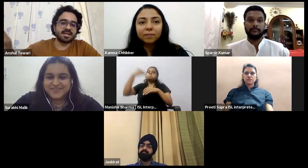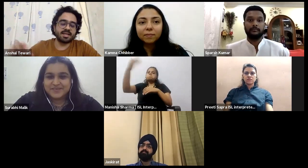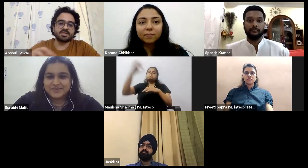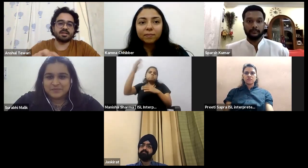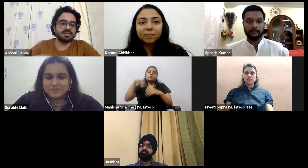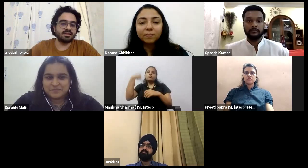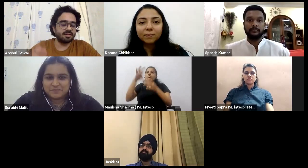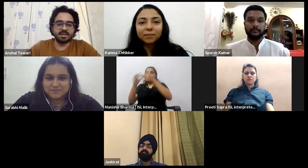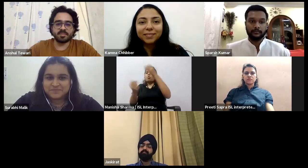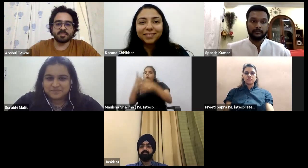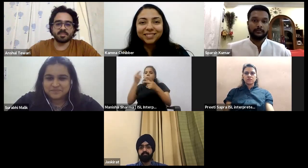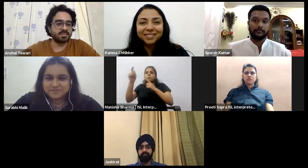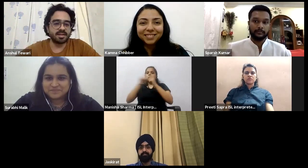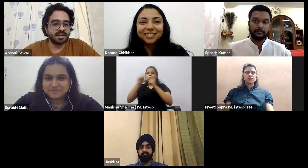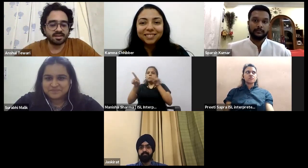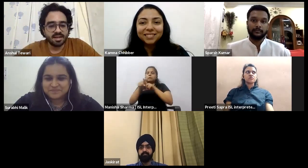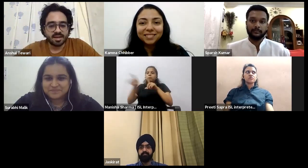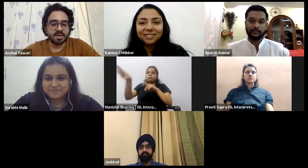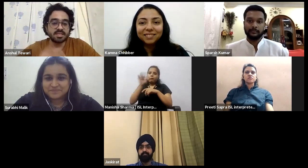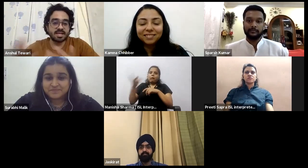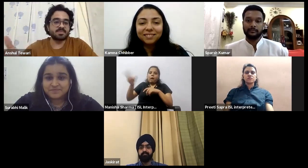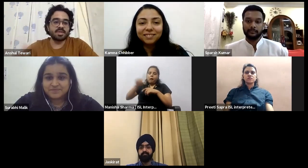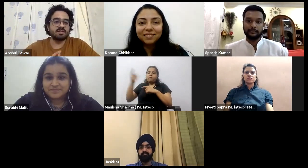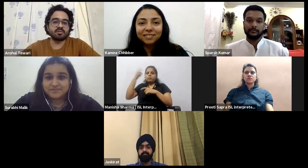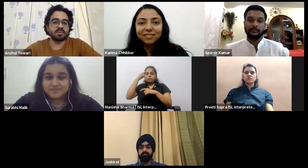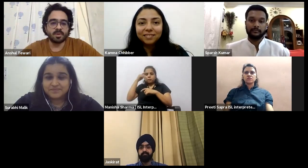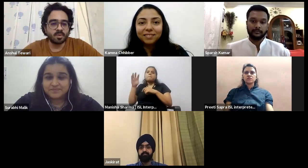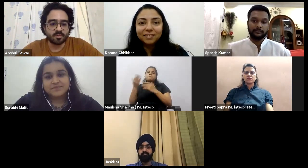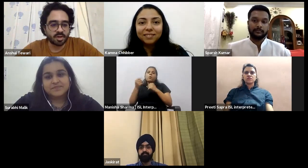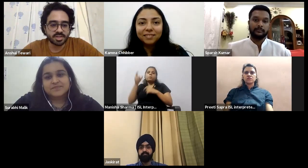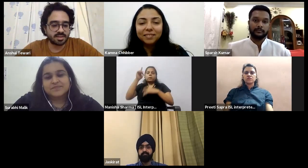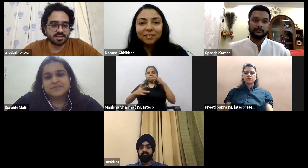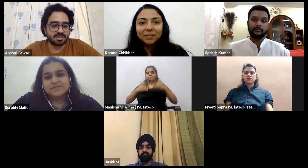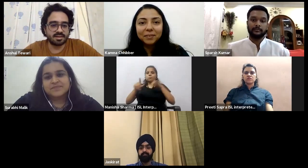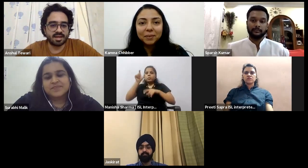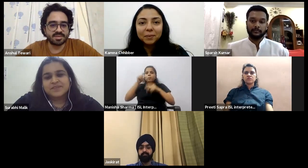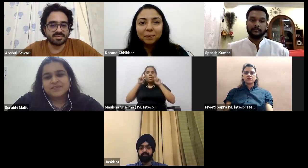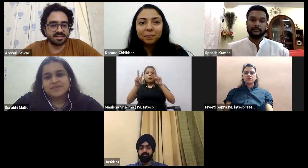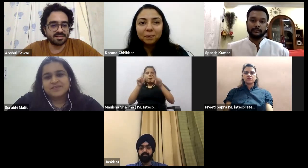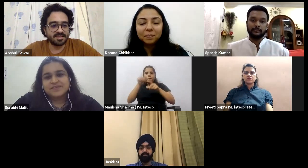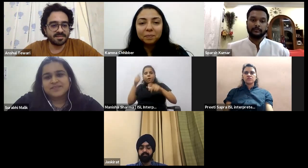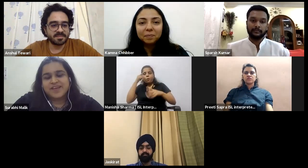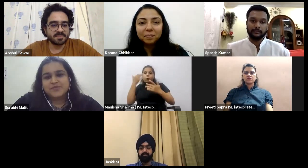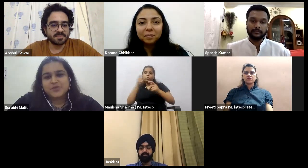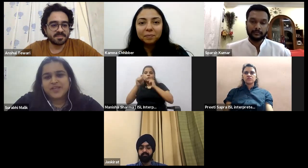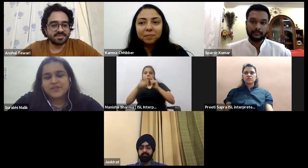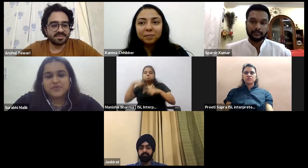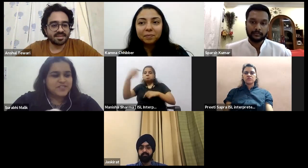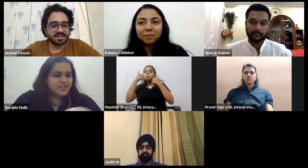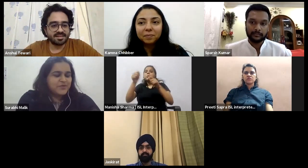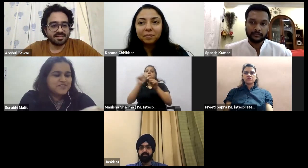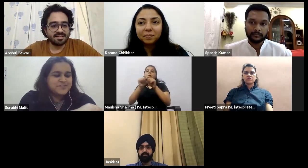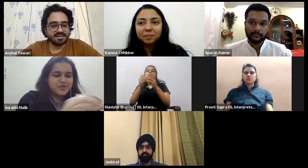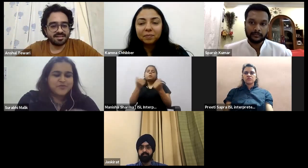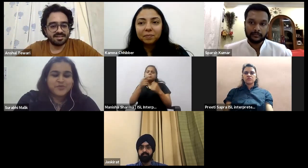organizations reassigning journalists internally. It's something that can emerge as an aspiration for the people who are watching this live as well. Absolutely. I think we've